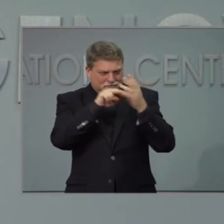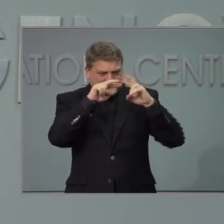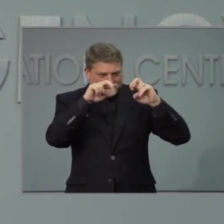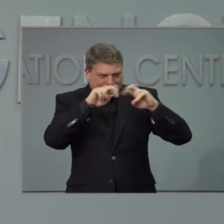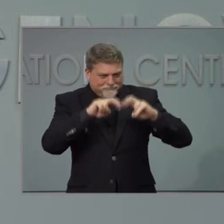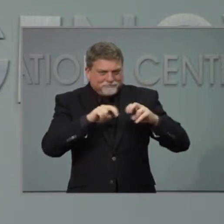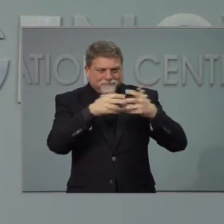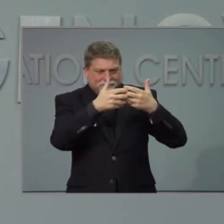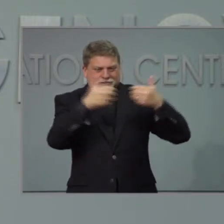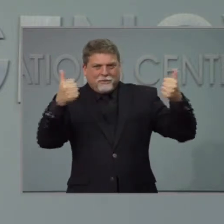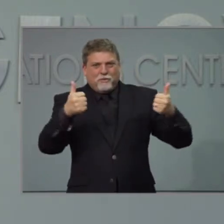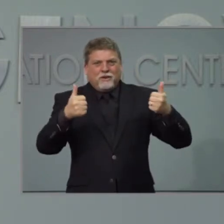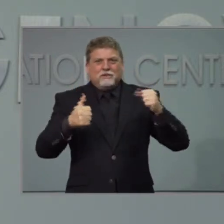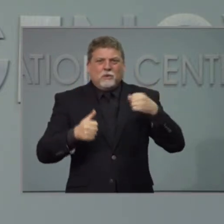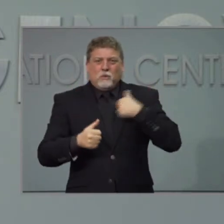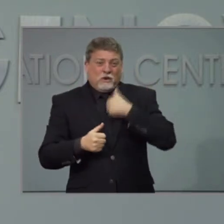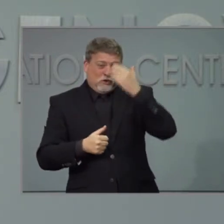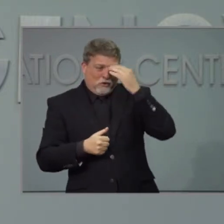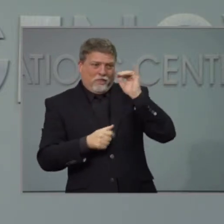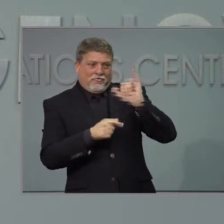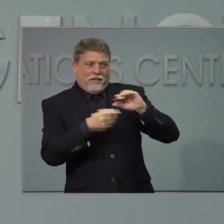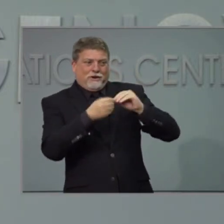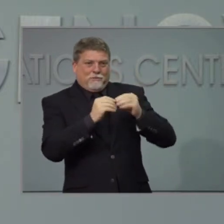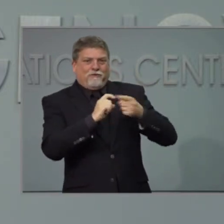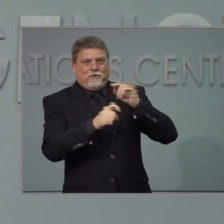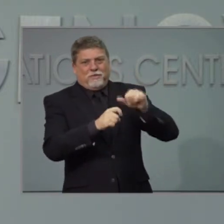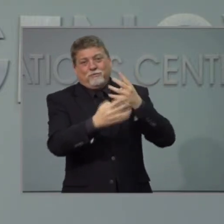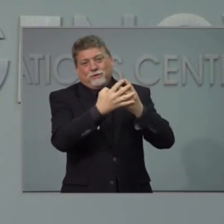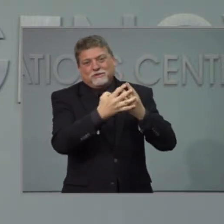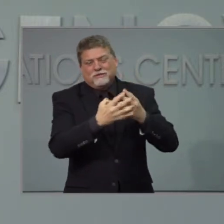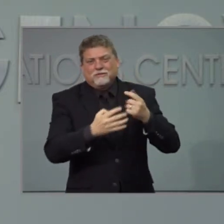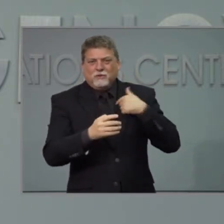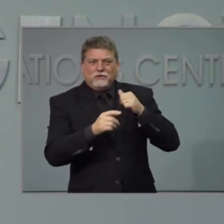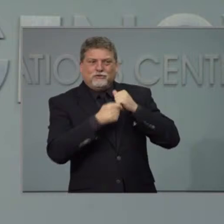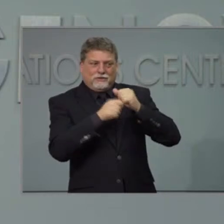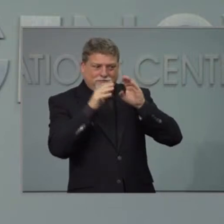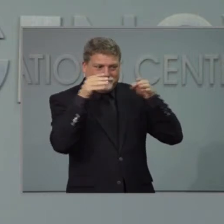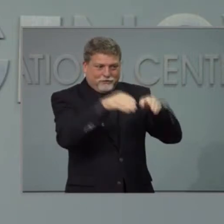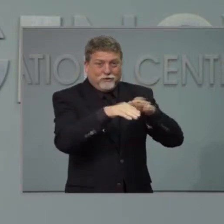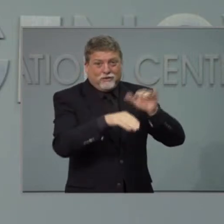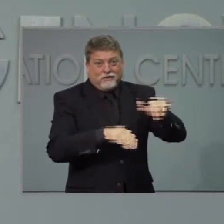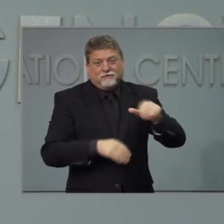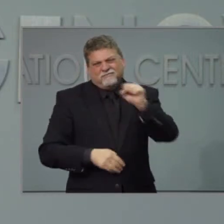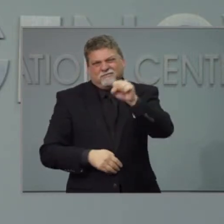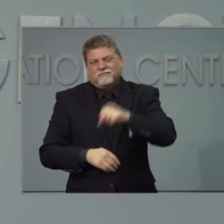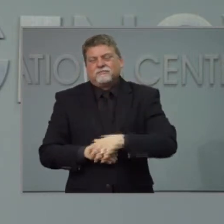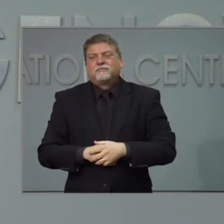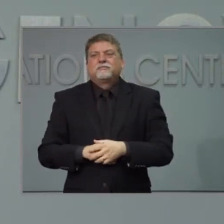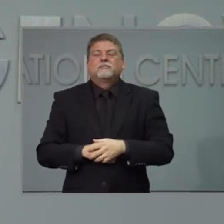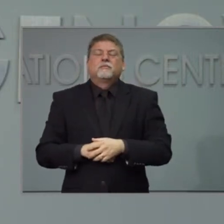our facilities as well. One of the things that we do certainly take note of is that